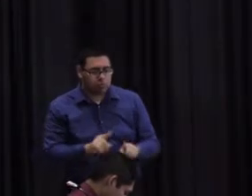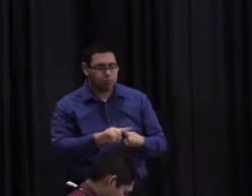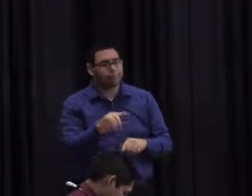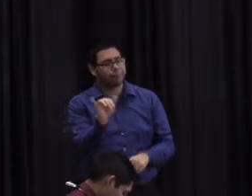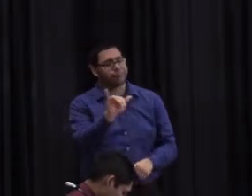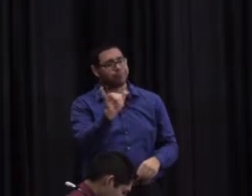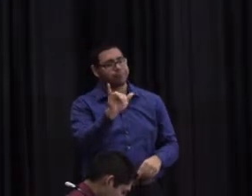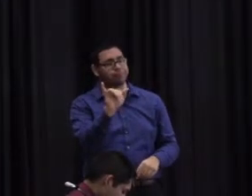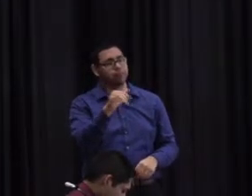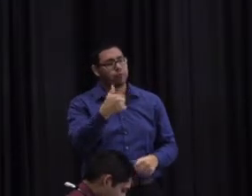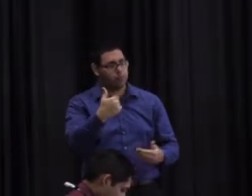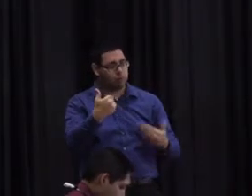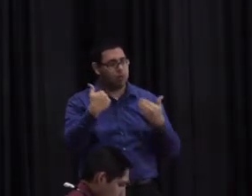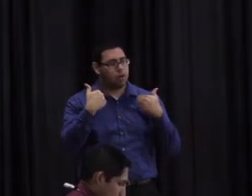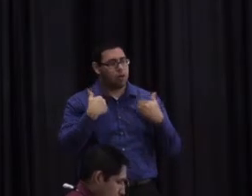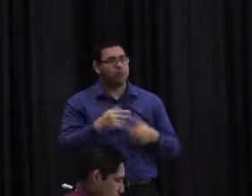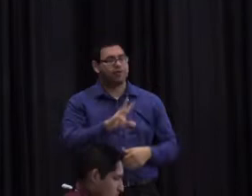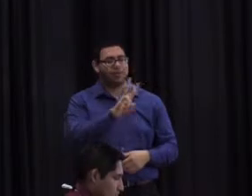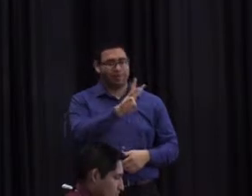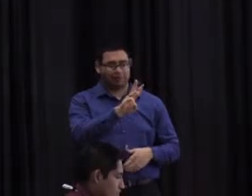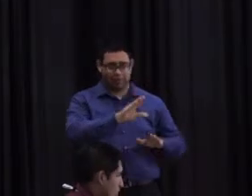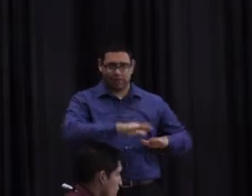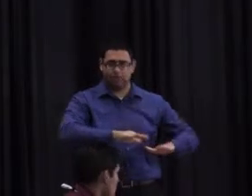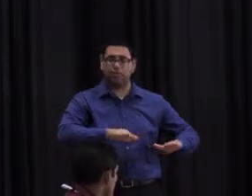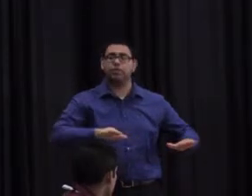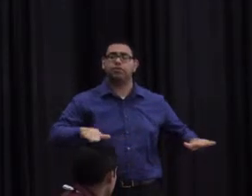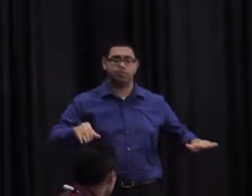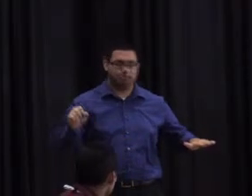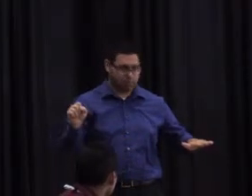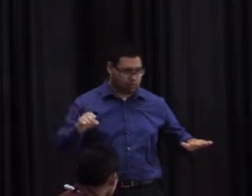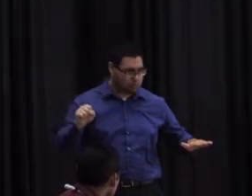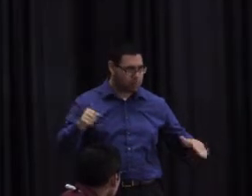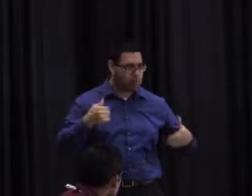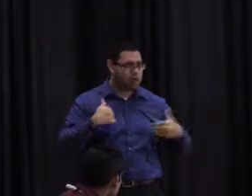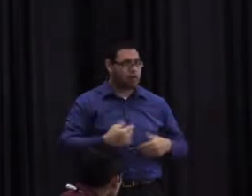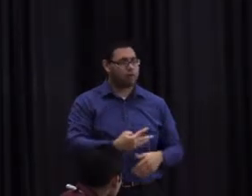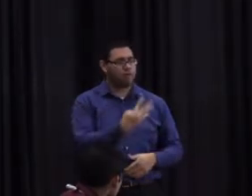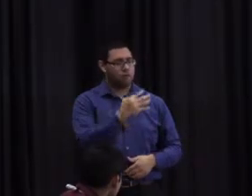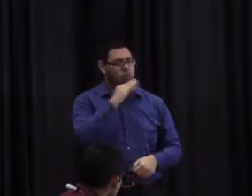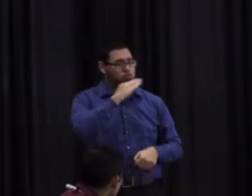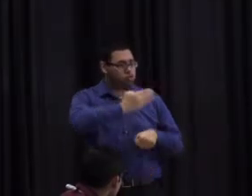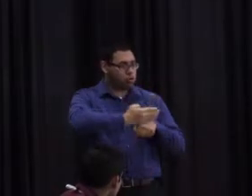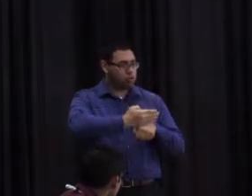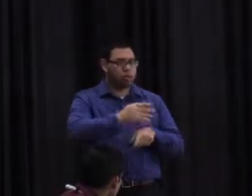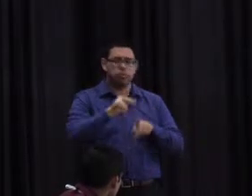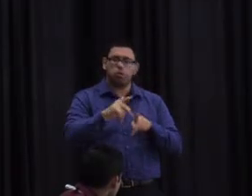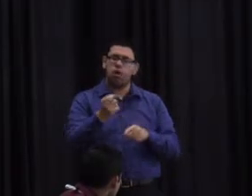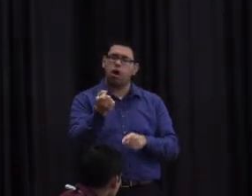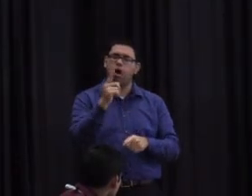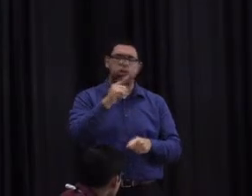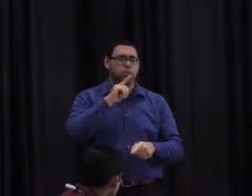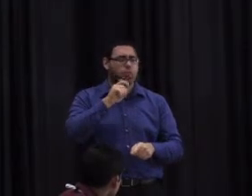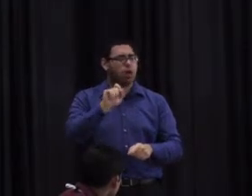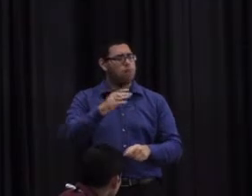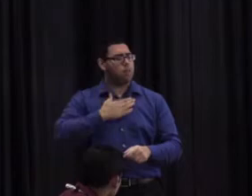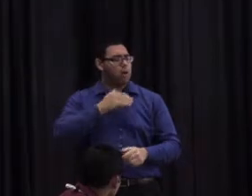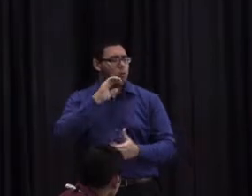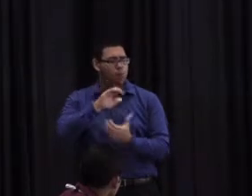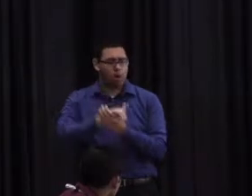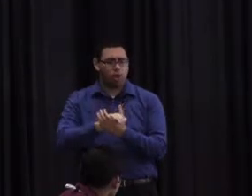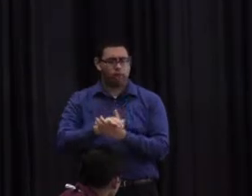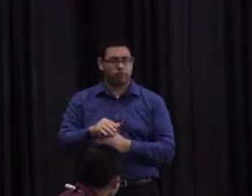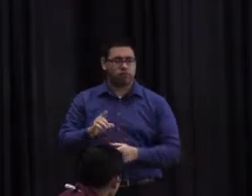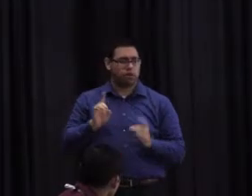also, I do have 6 children. We had 4 daughters, and people would ask my wife a